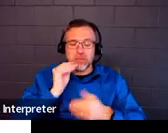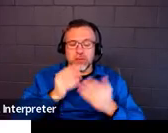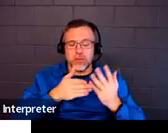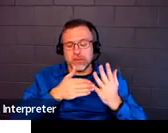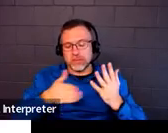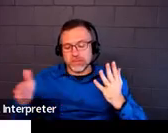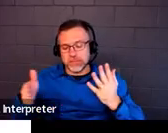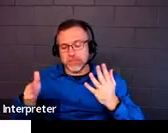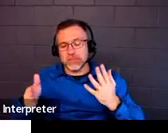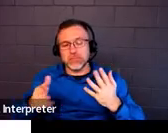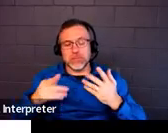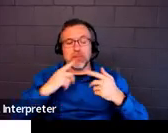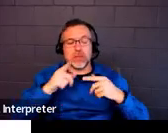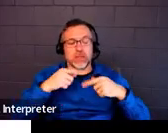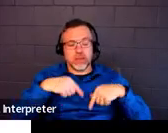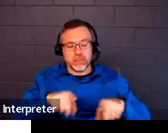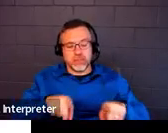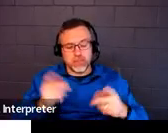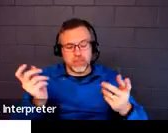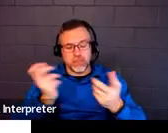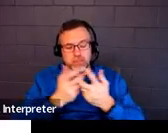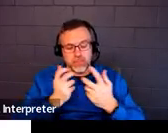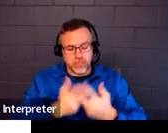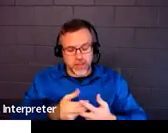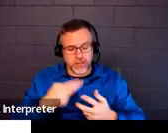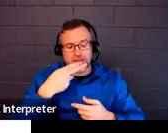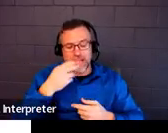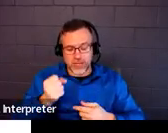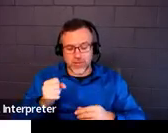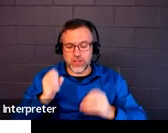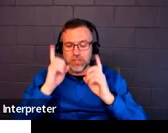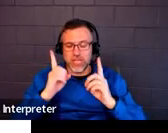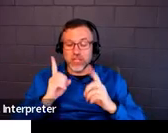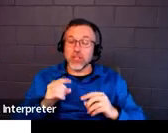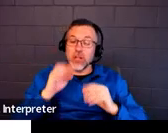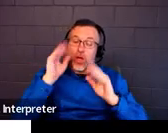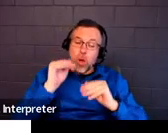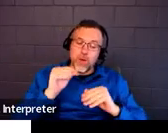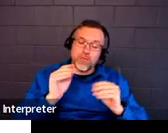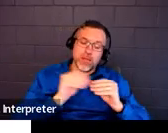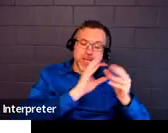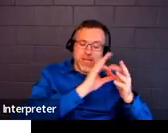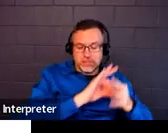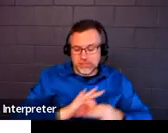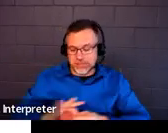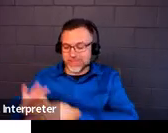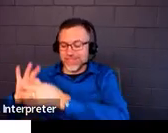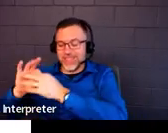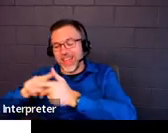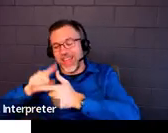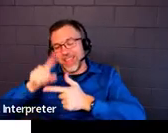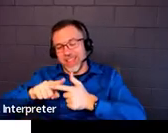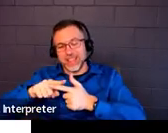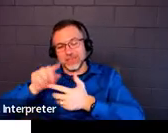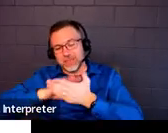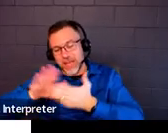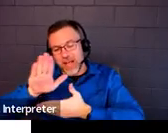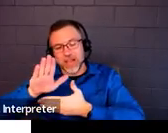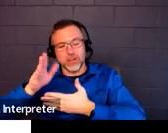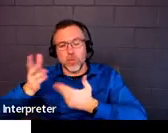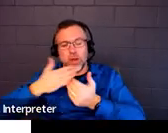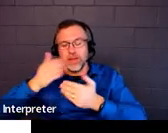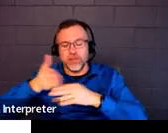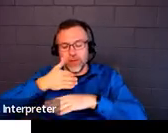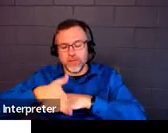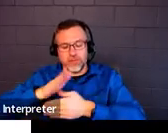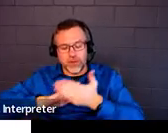is aligned and will help them find, hopefully, competitive workforce opportunities, if that is